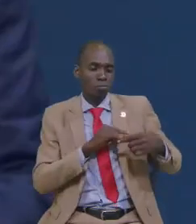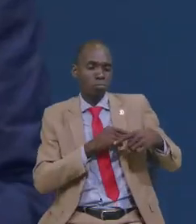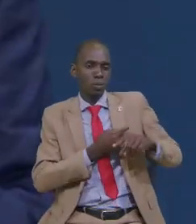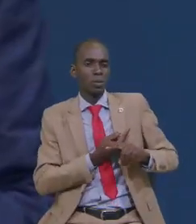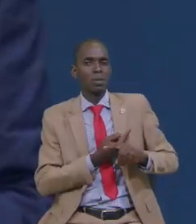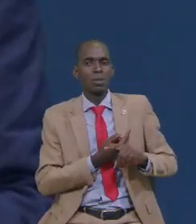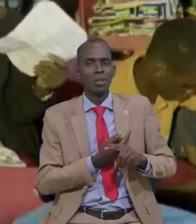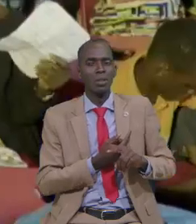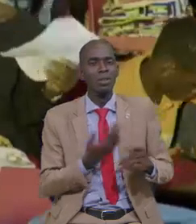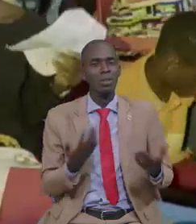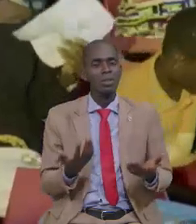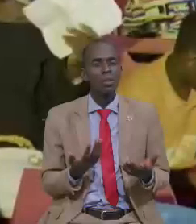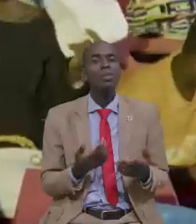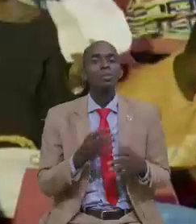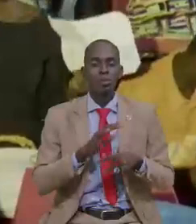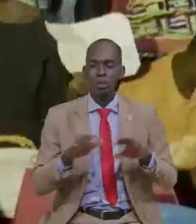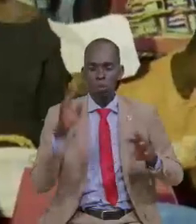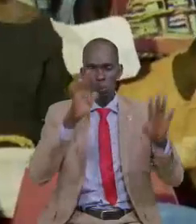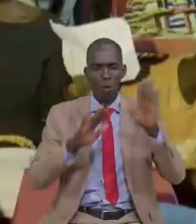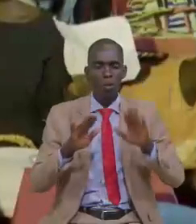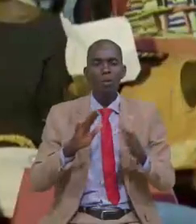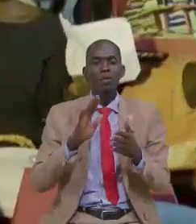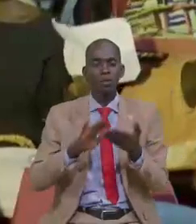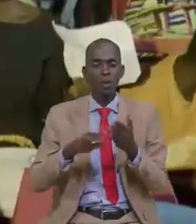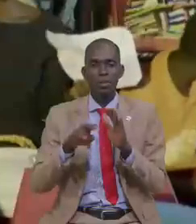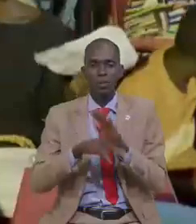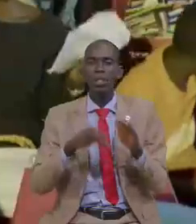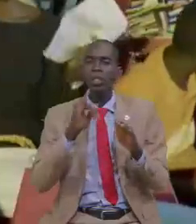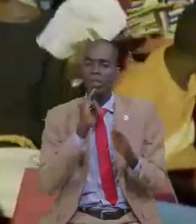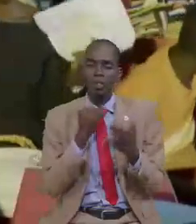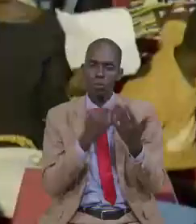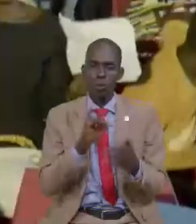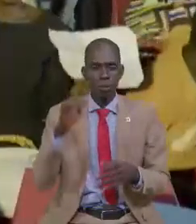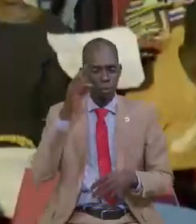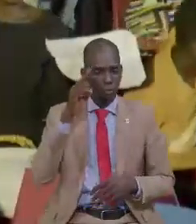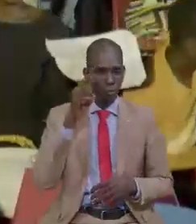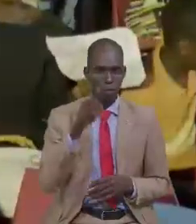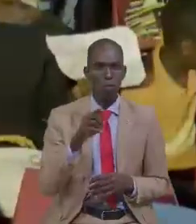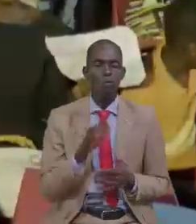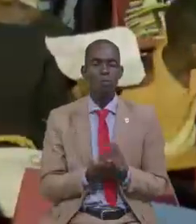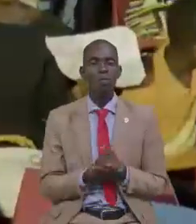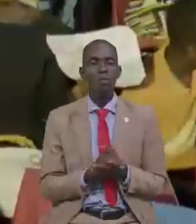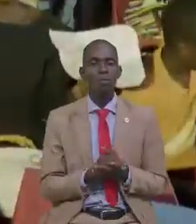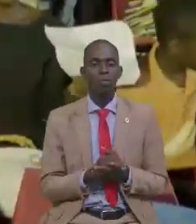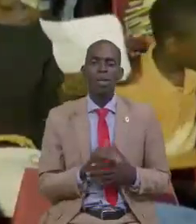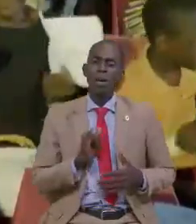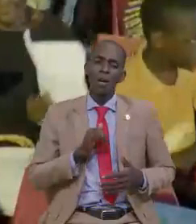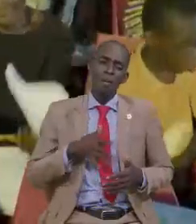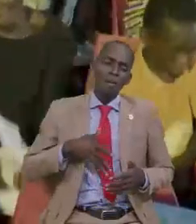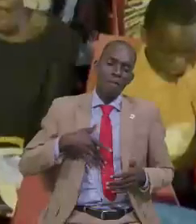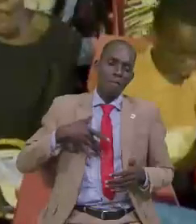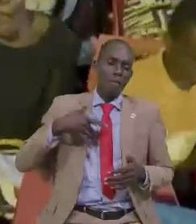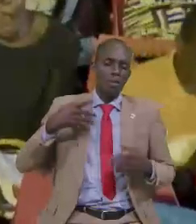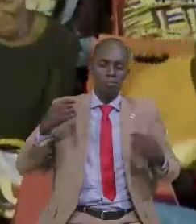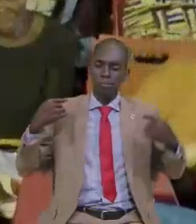is waiting for you. How could I have done that? Forgiveness is waiting for you. I feel the torment and